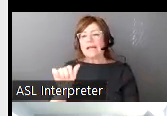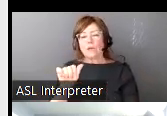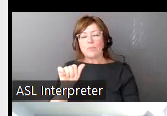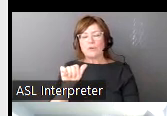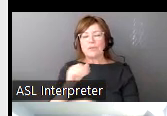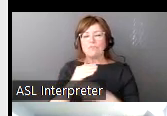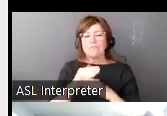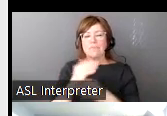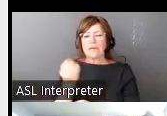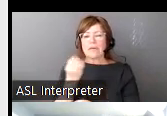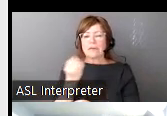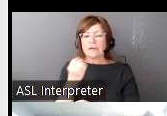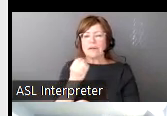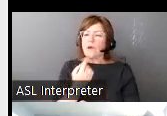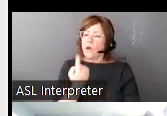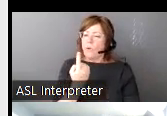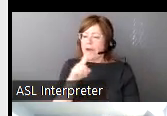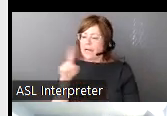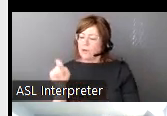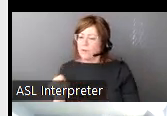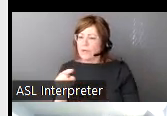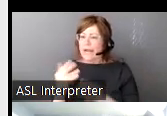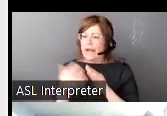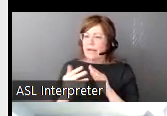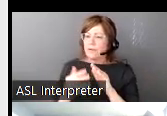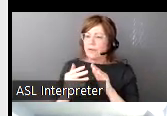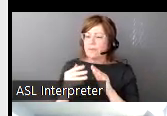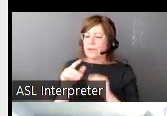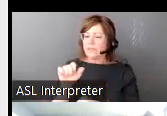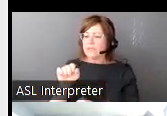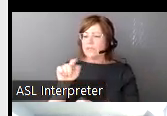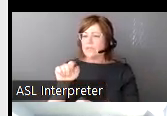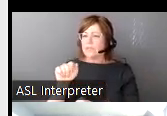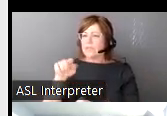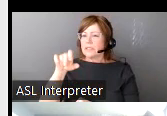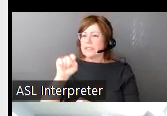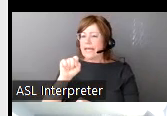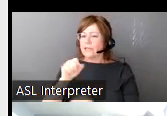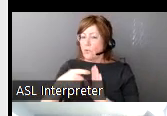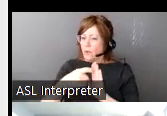an immigration status requirement to be able to participate in the study?